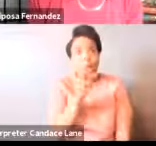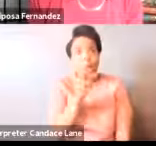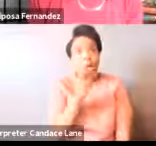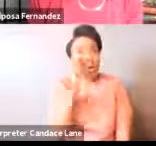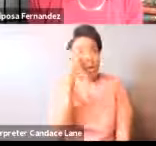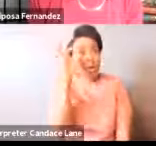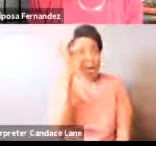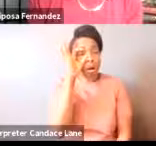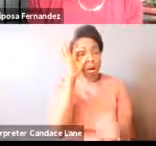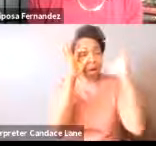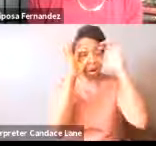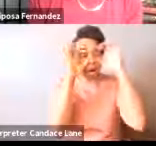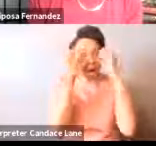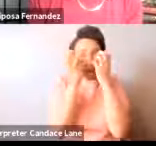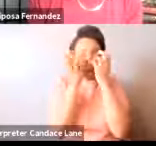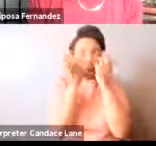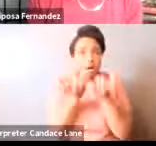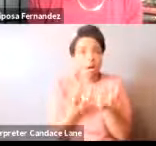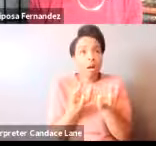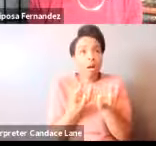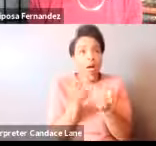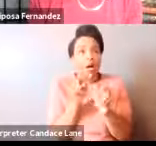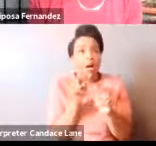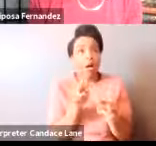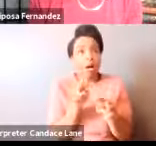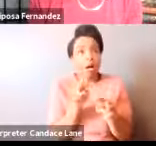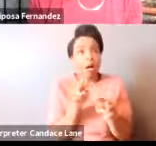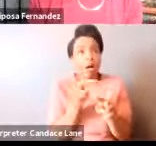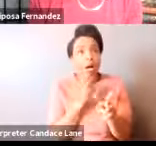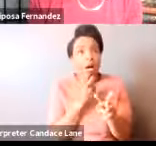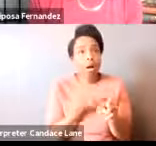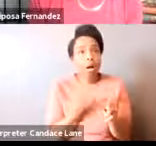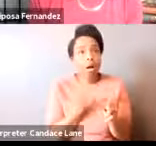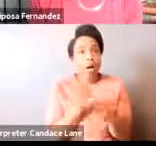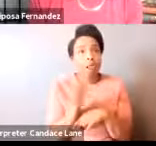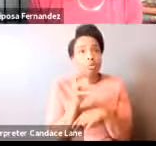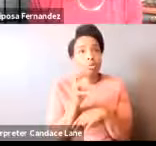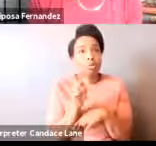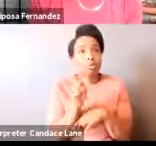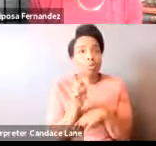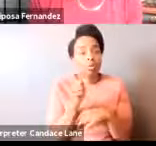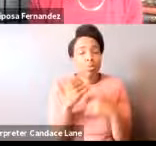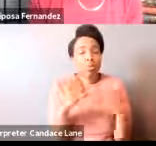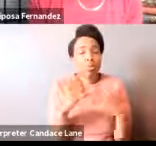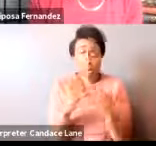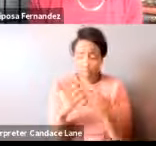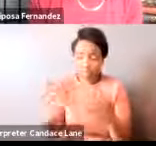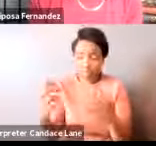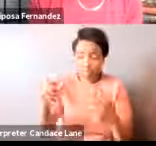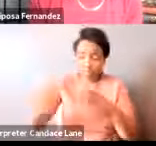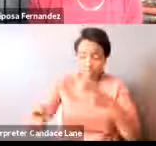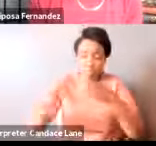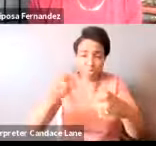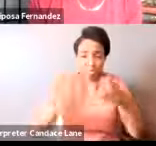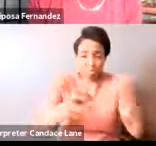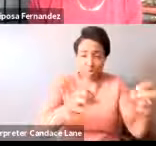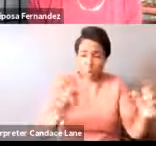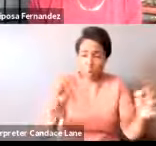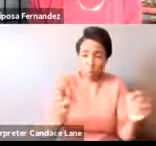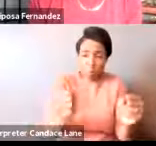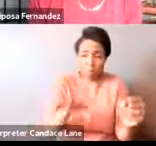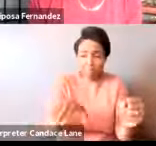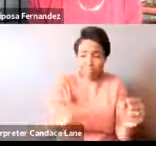Fear floats in the swirls of 13 channels. Grows, grows, grows, like the cold dead bodies of